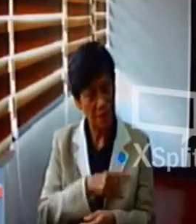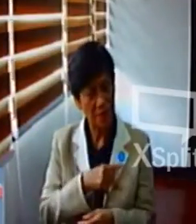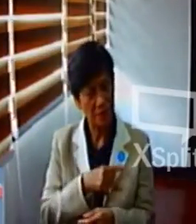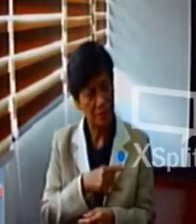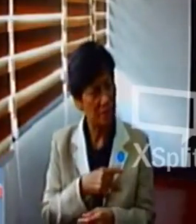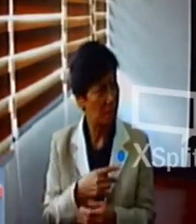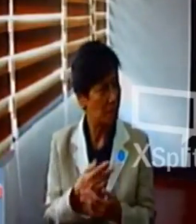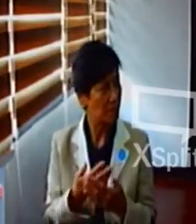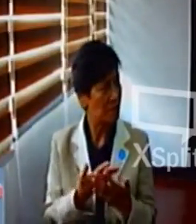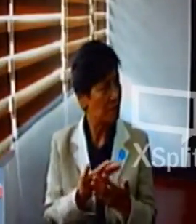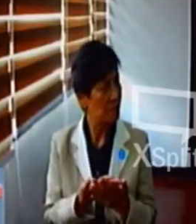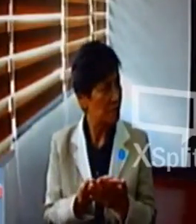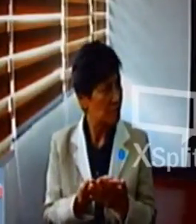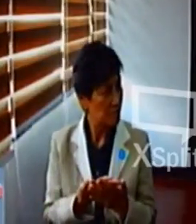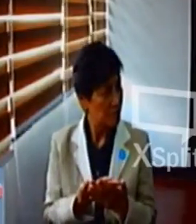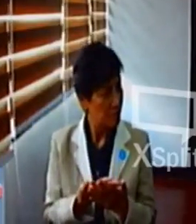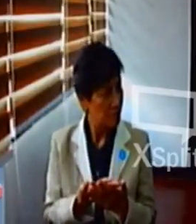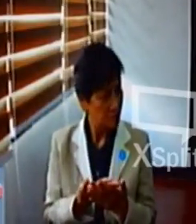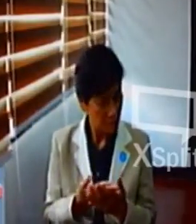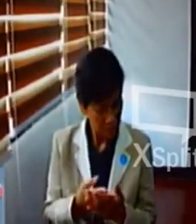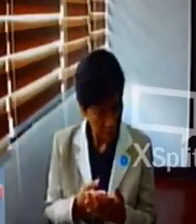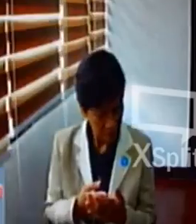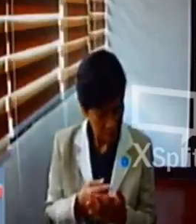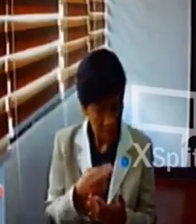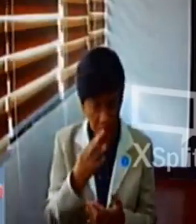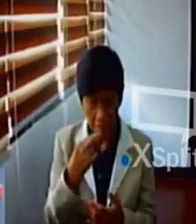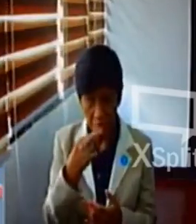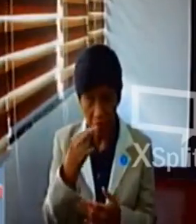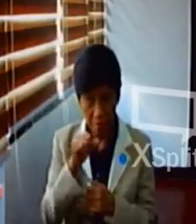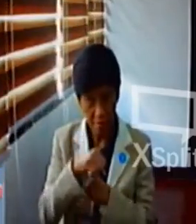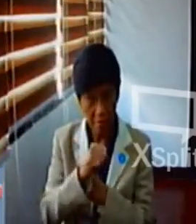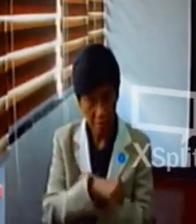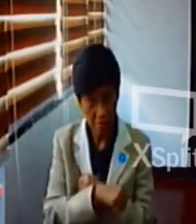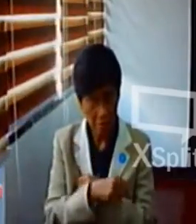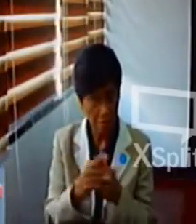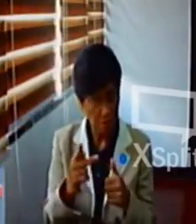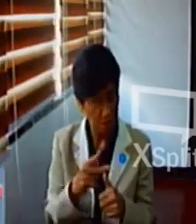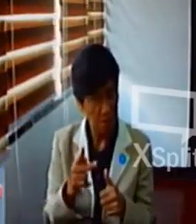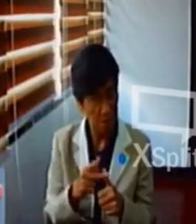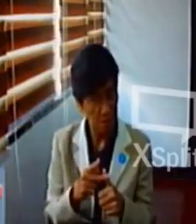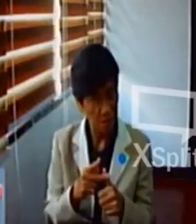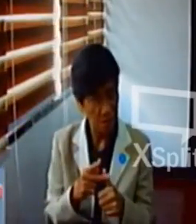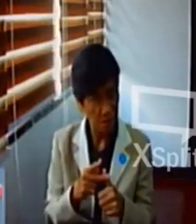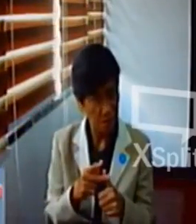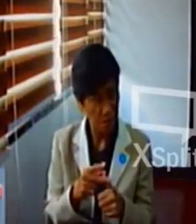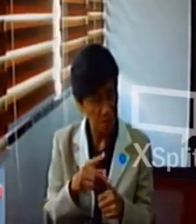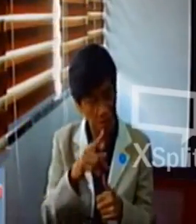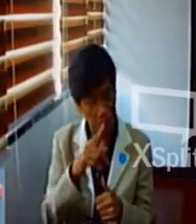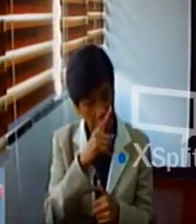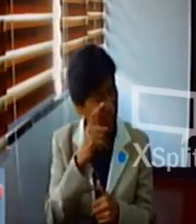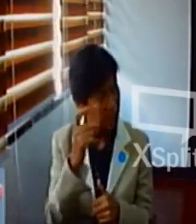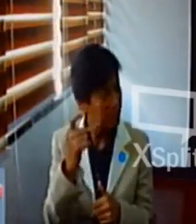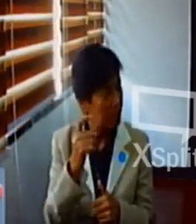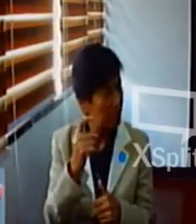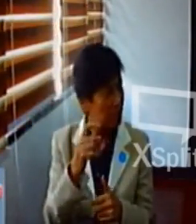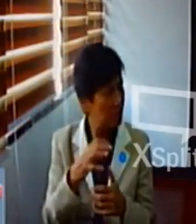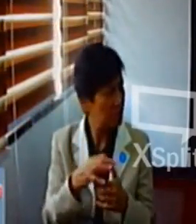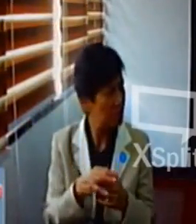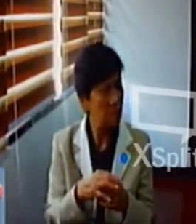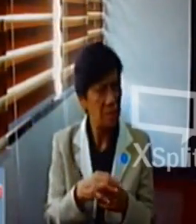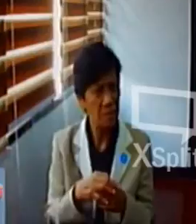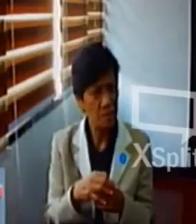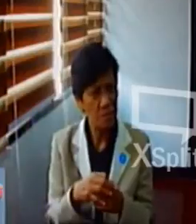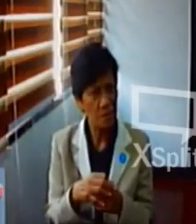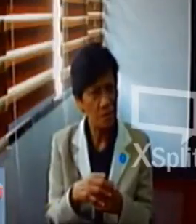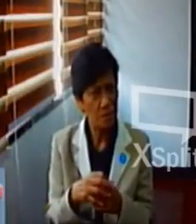this, red tide is primarily due to eutrophication